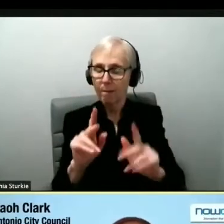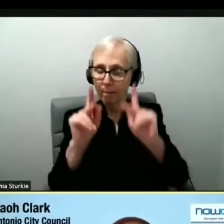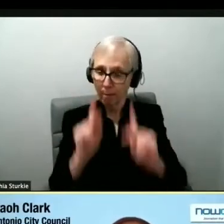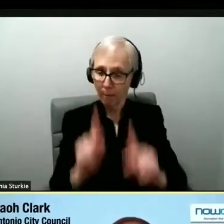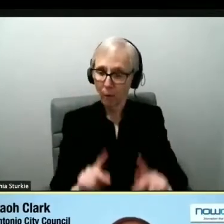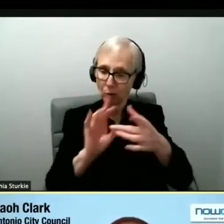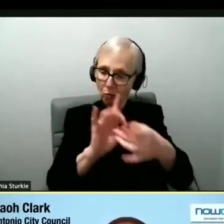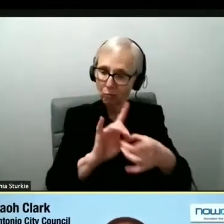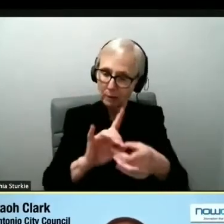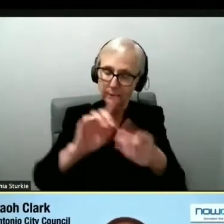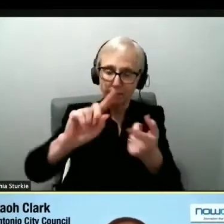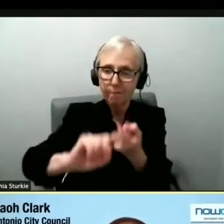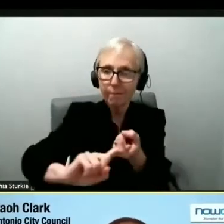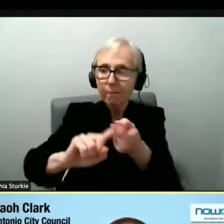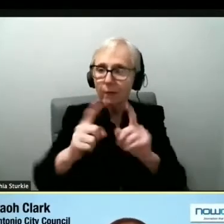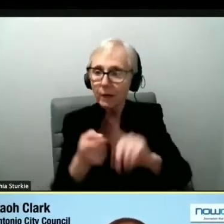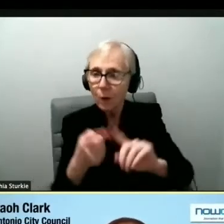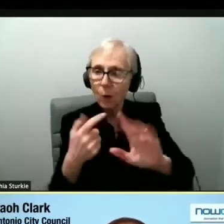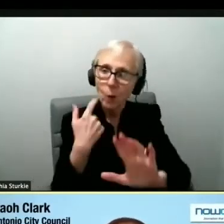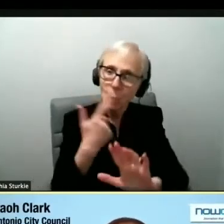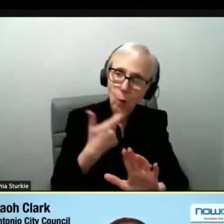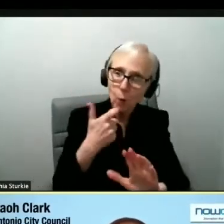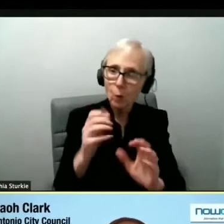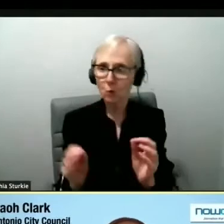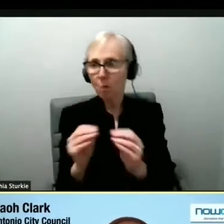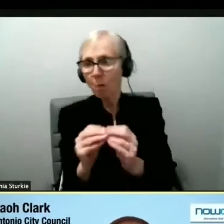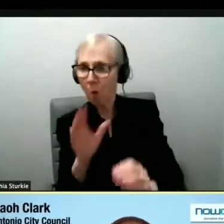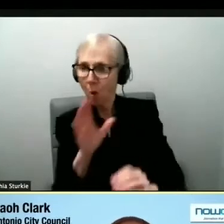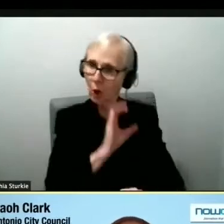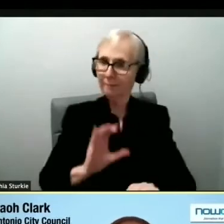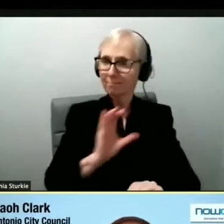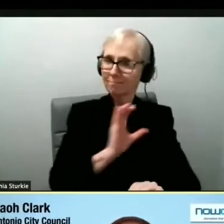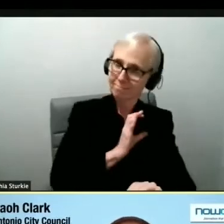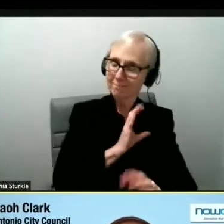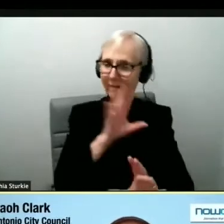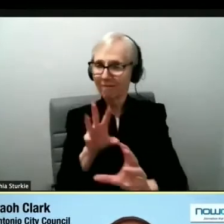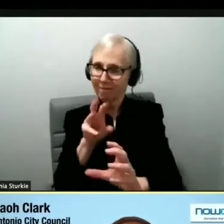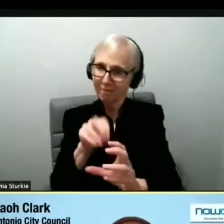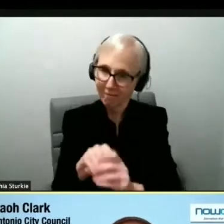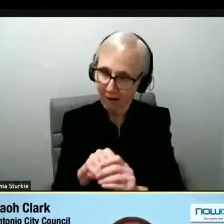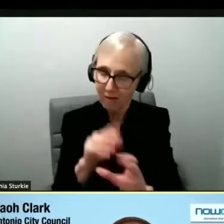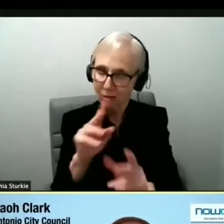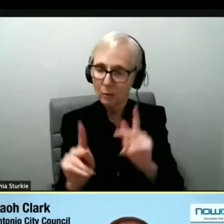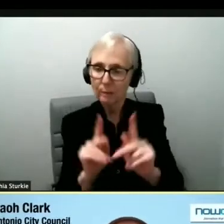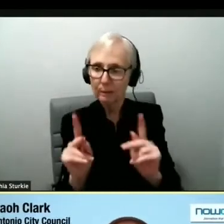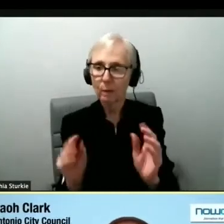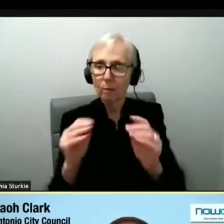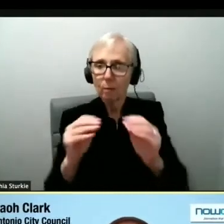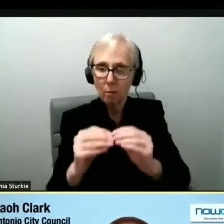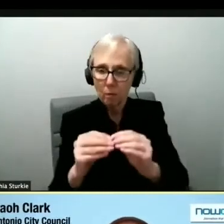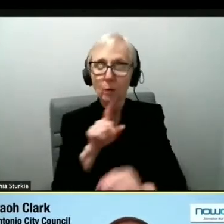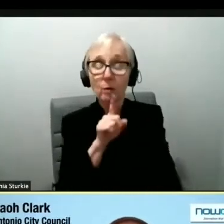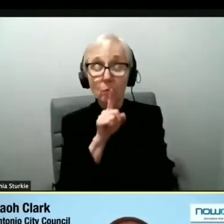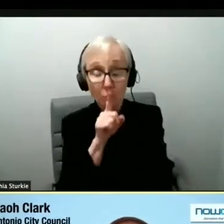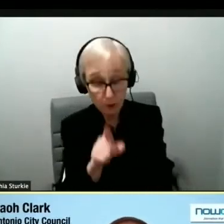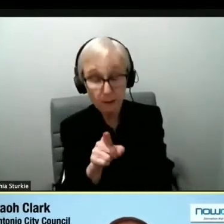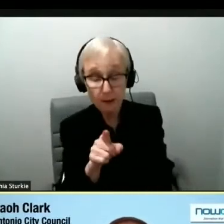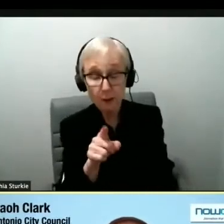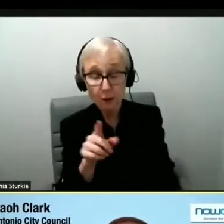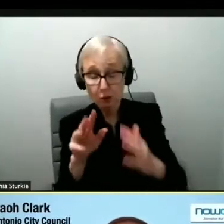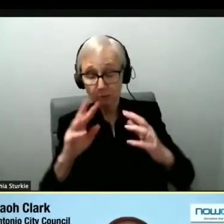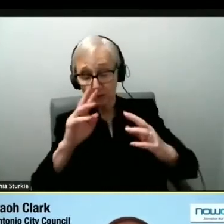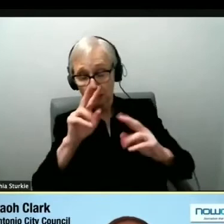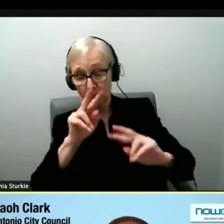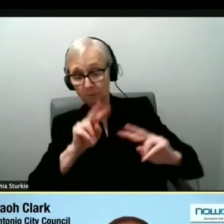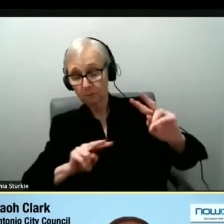off friendships, based off who is more charismatic or who engages with people more. When reality is, we should be looking at